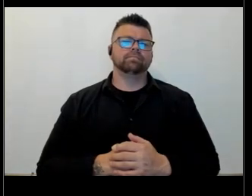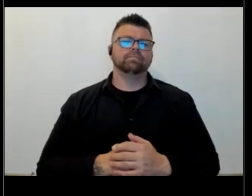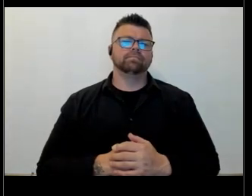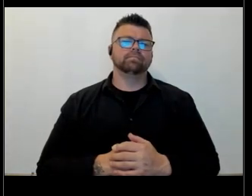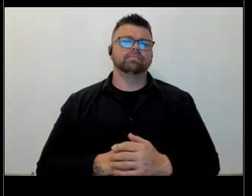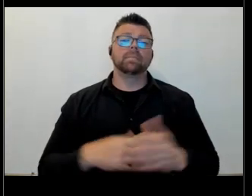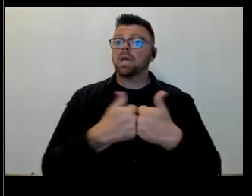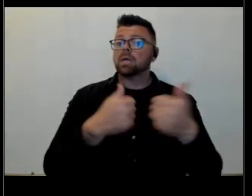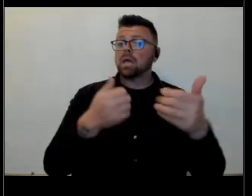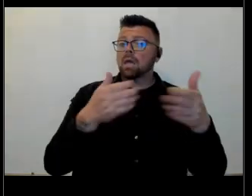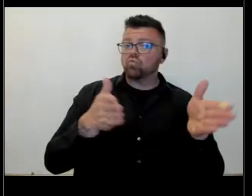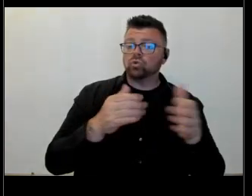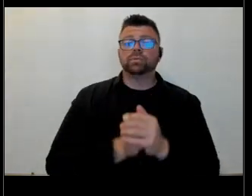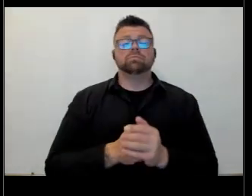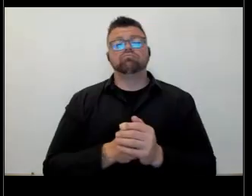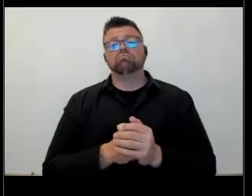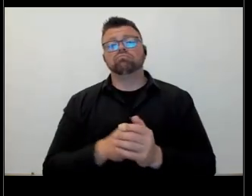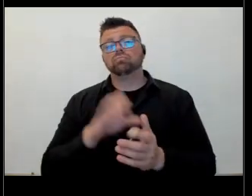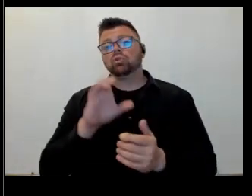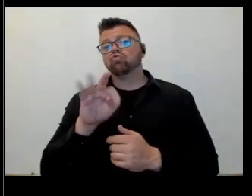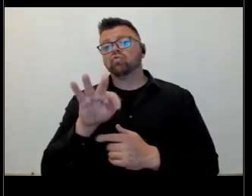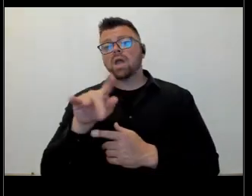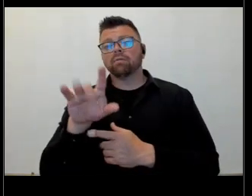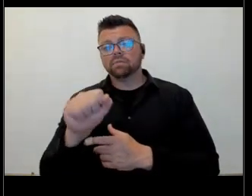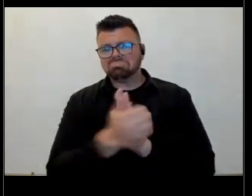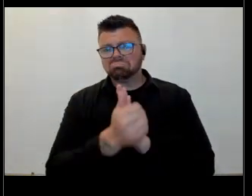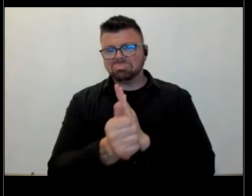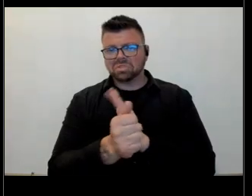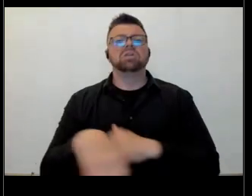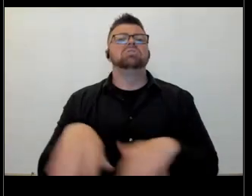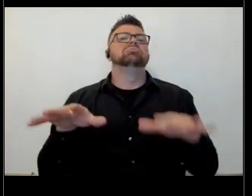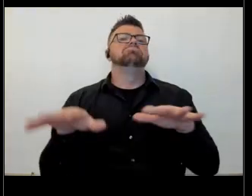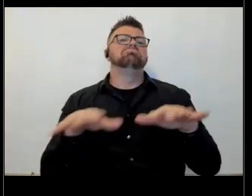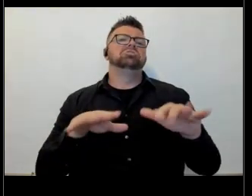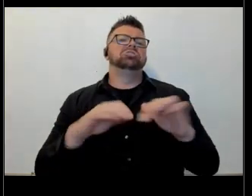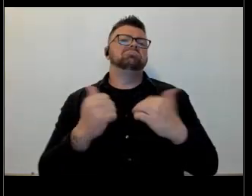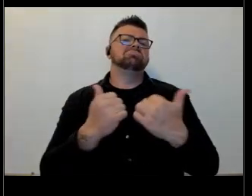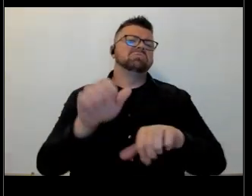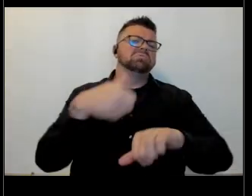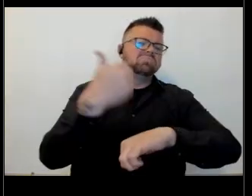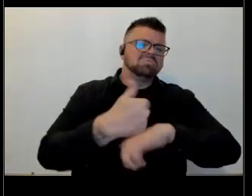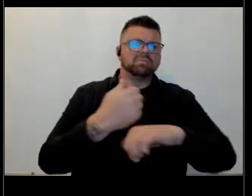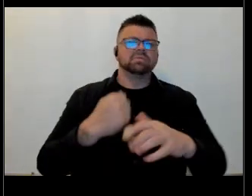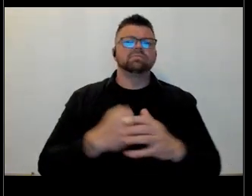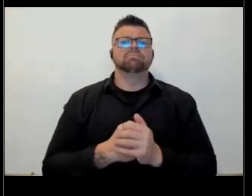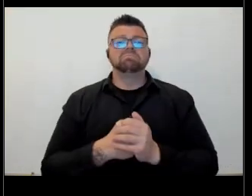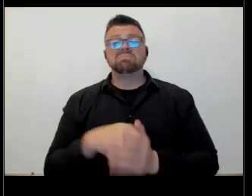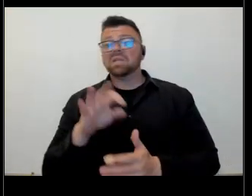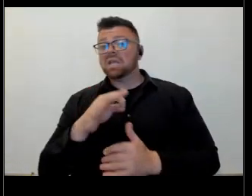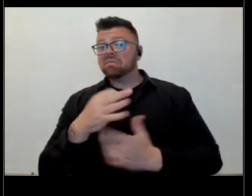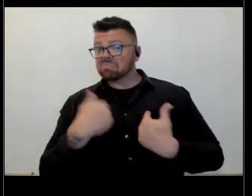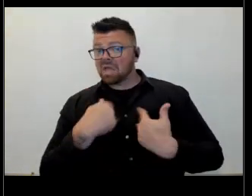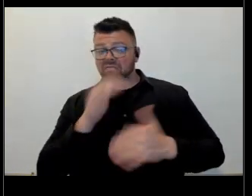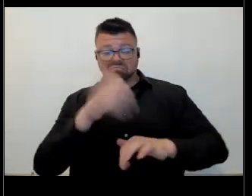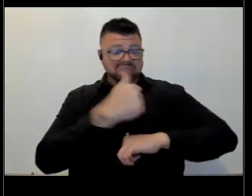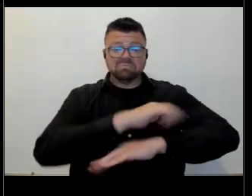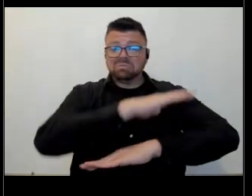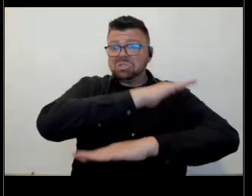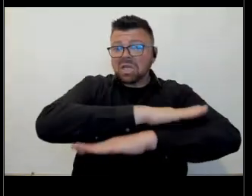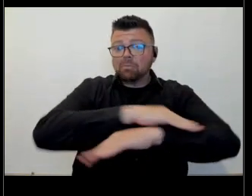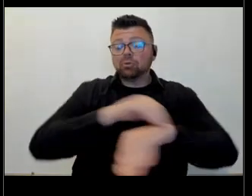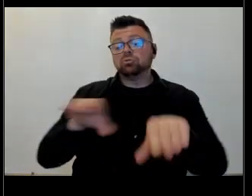In game rooms, craft, or lounge areas, if there are tables,